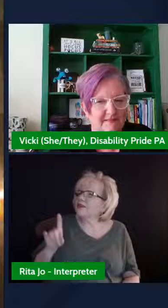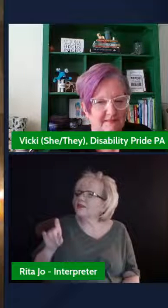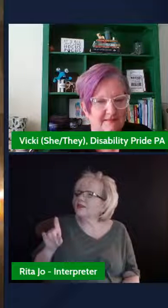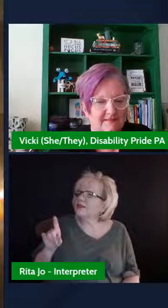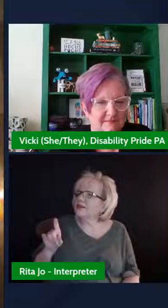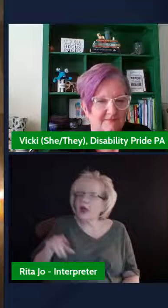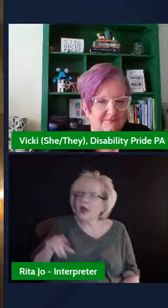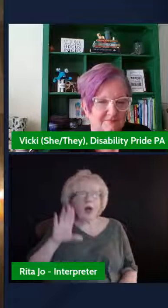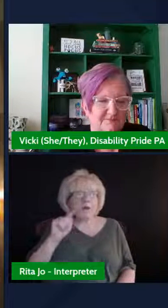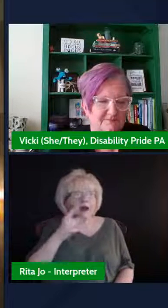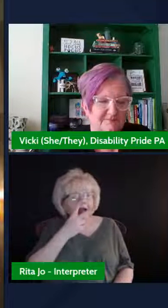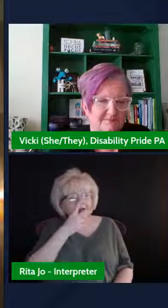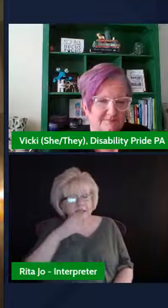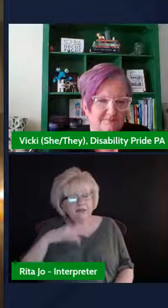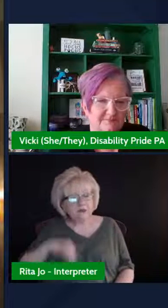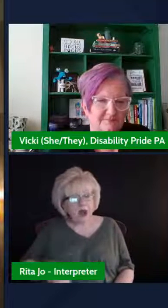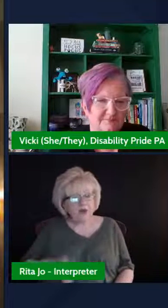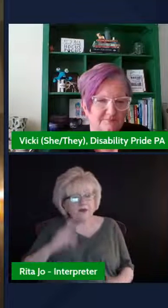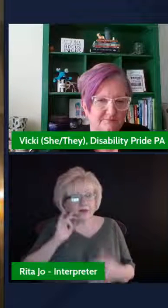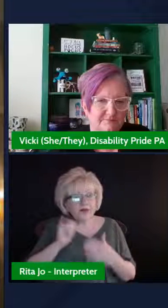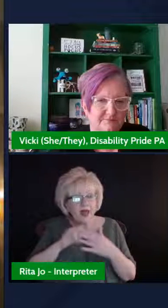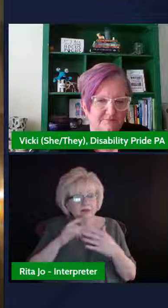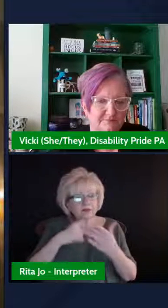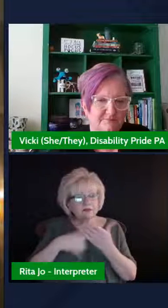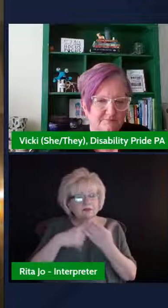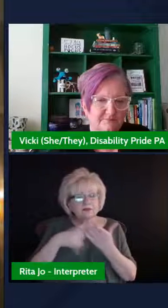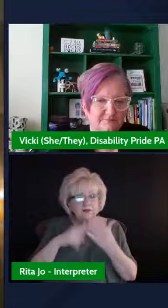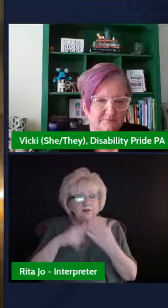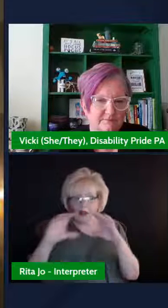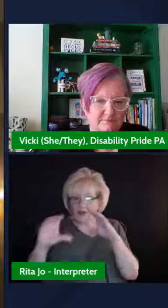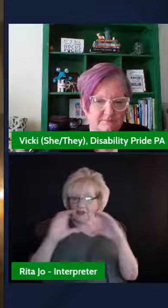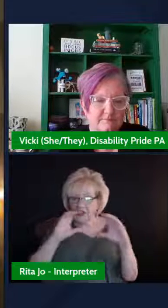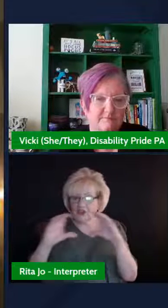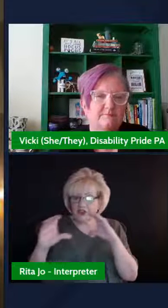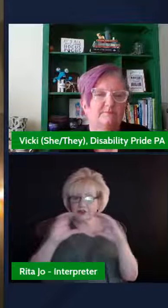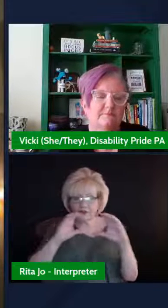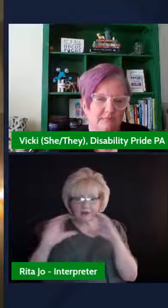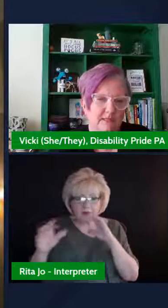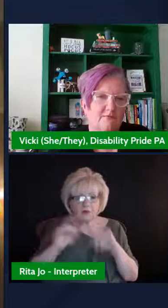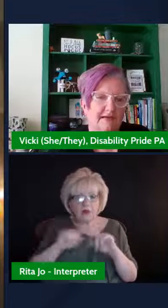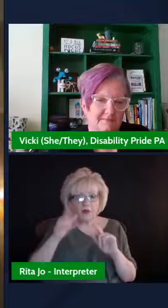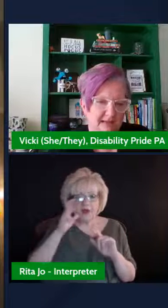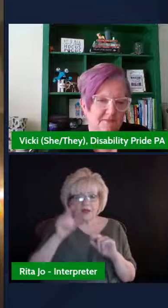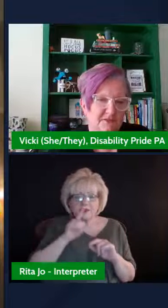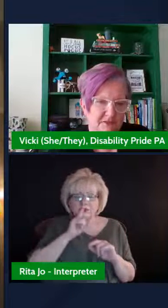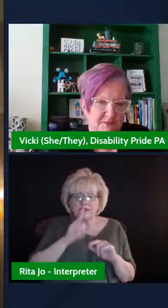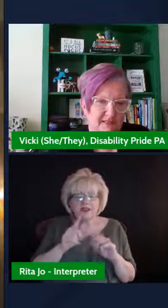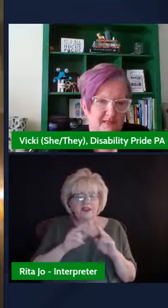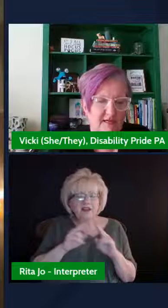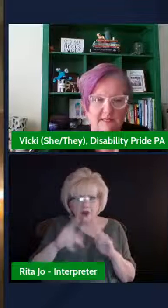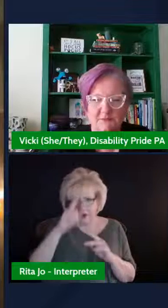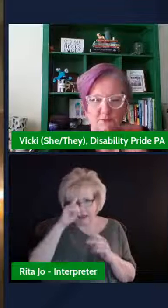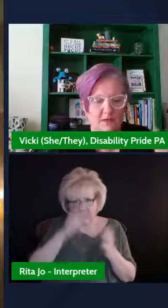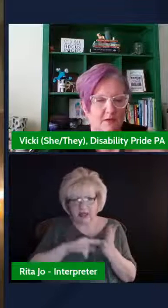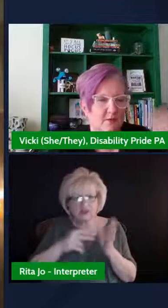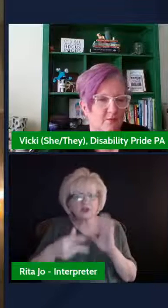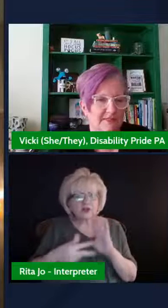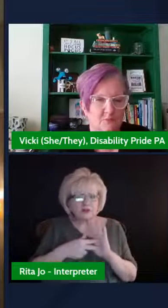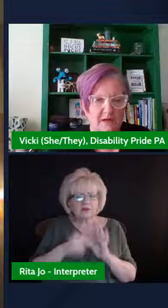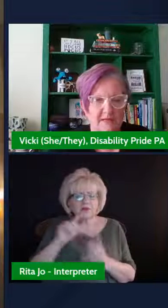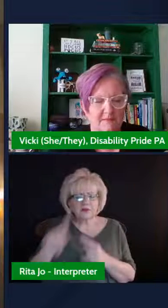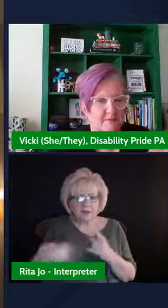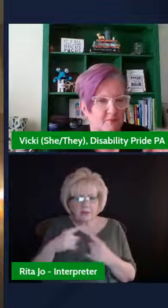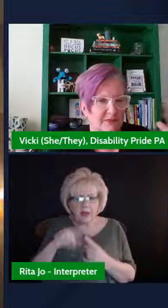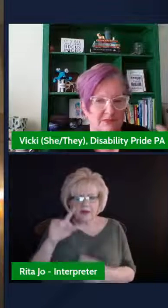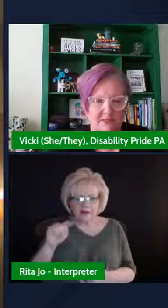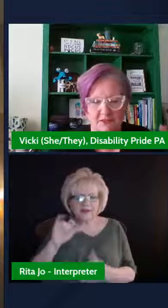to the conversation. Um, yeah, but again, we would have to be very intentional about it. Right, absolutely. That's what